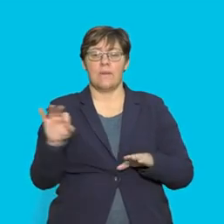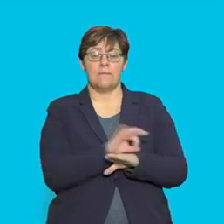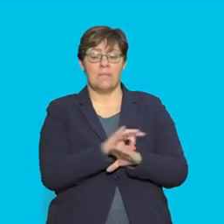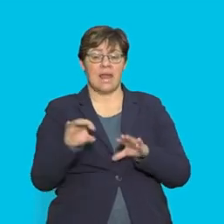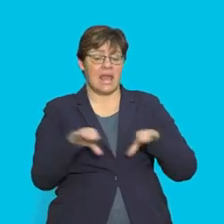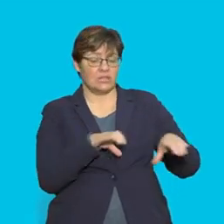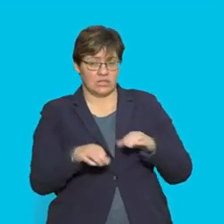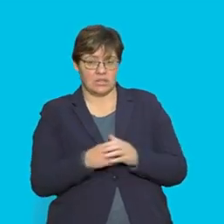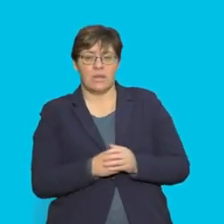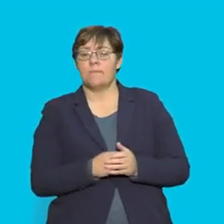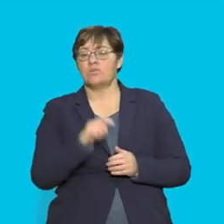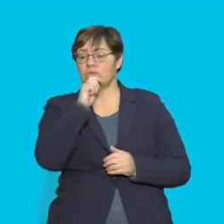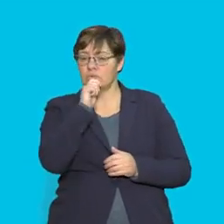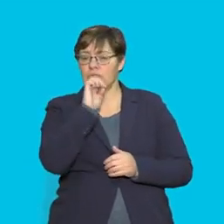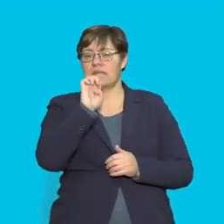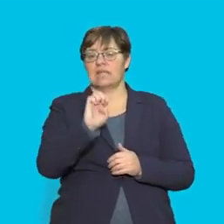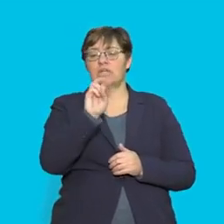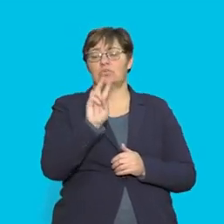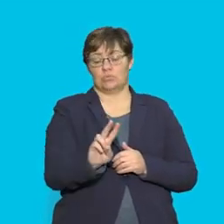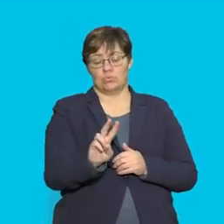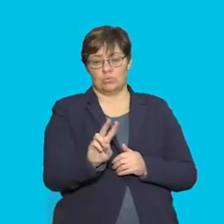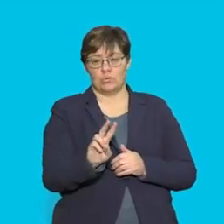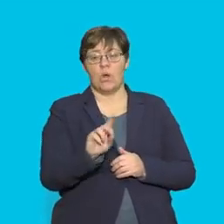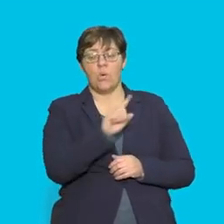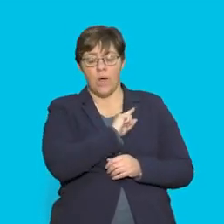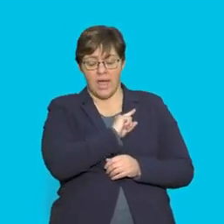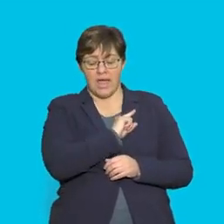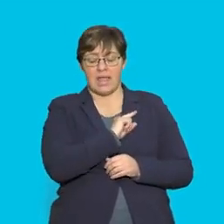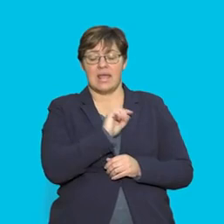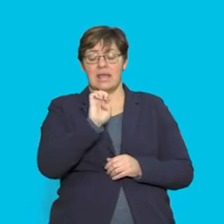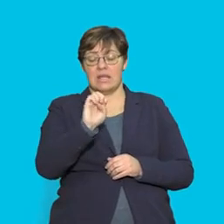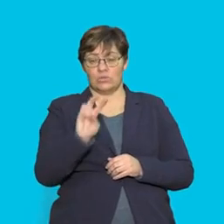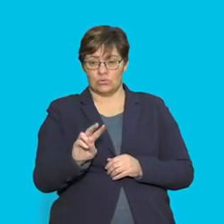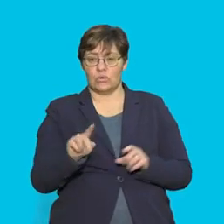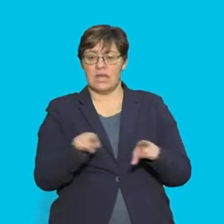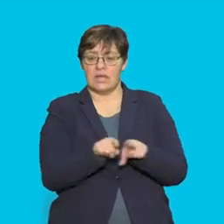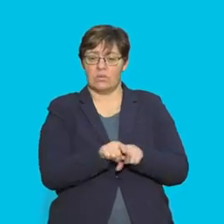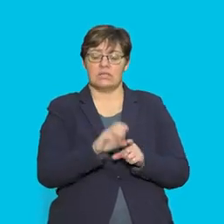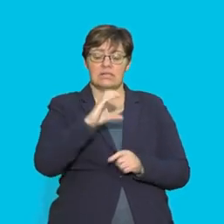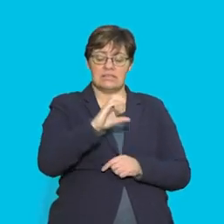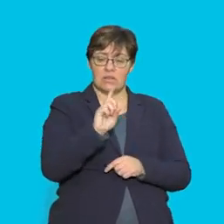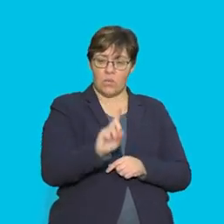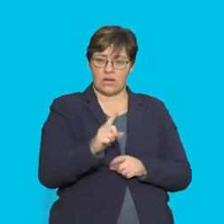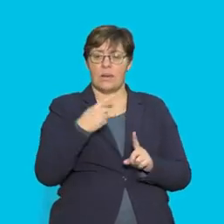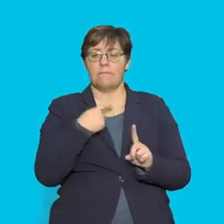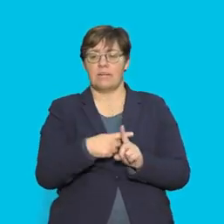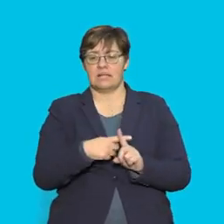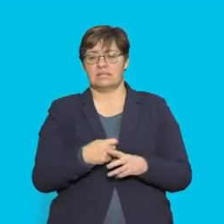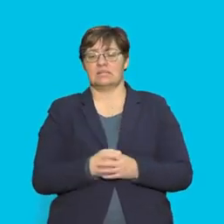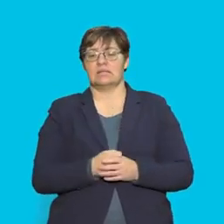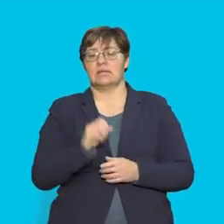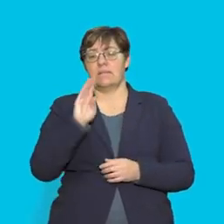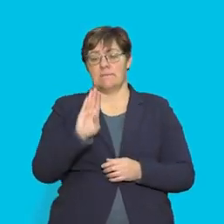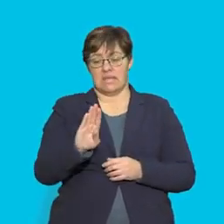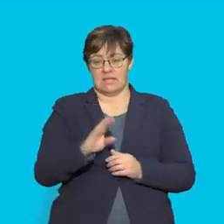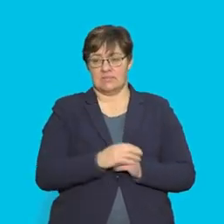try and use E2 because I know that E2 is equals to C1 plus angle B,